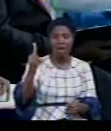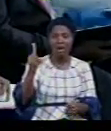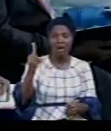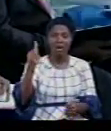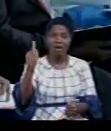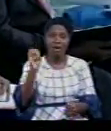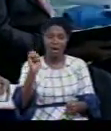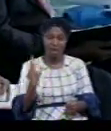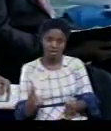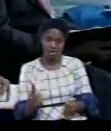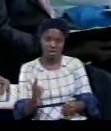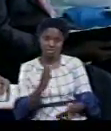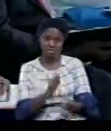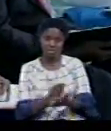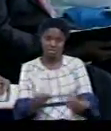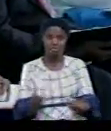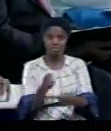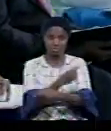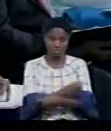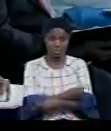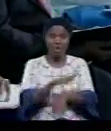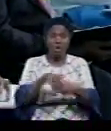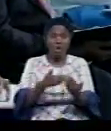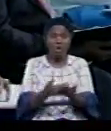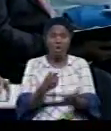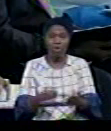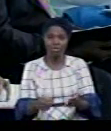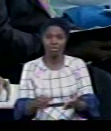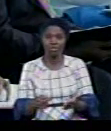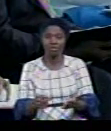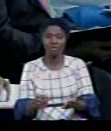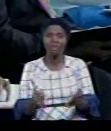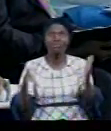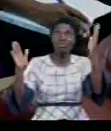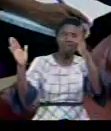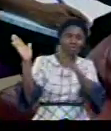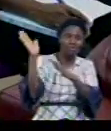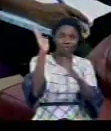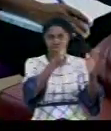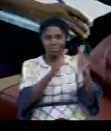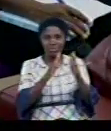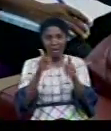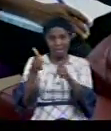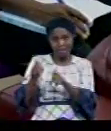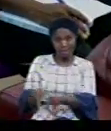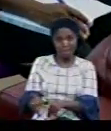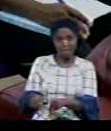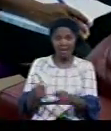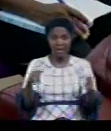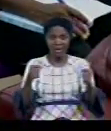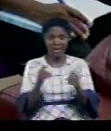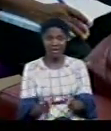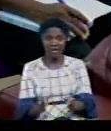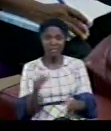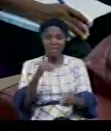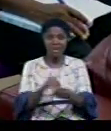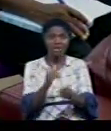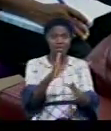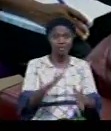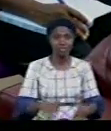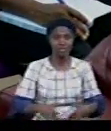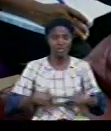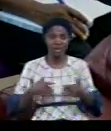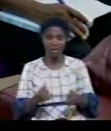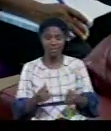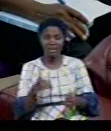All the stormy personalities in your life, the stormy, the coming, the jack, the